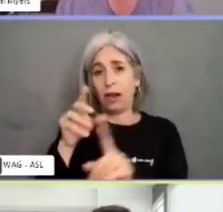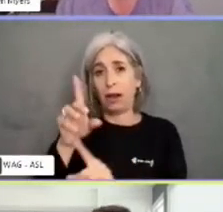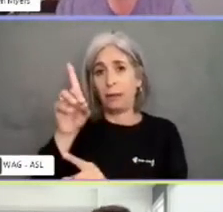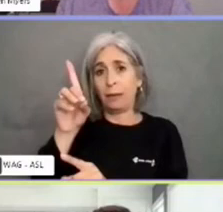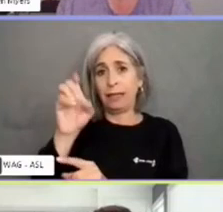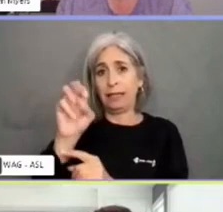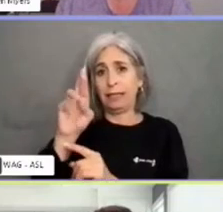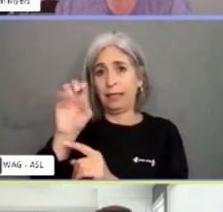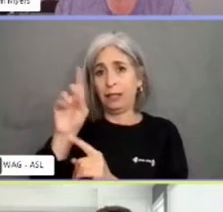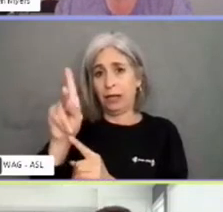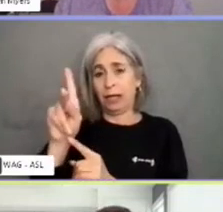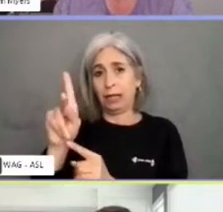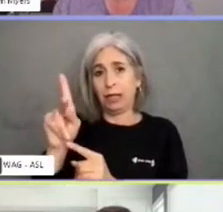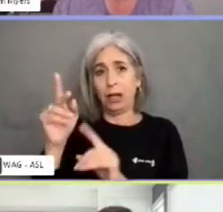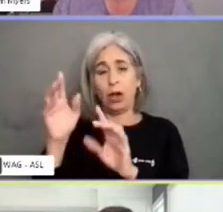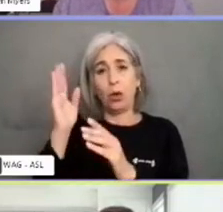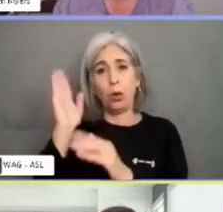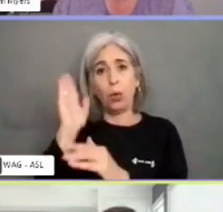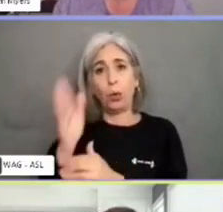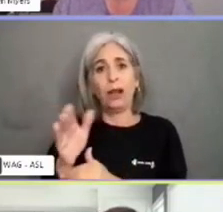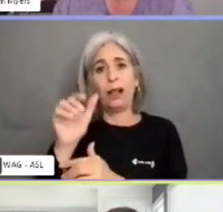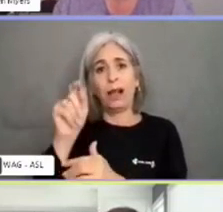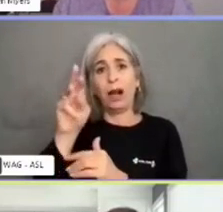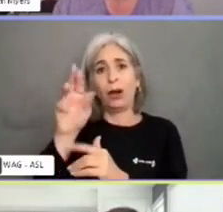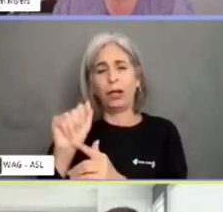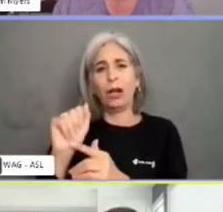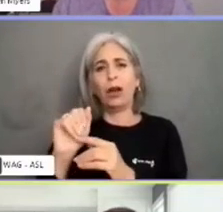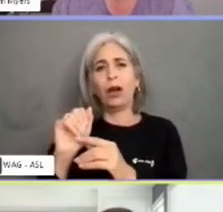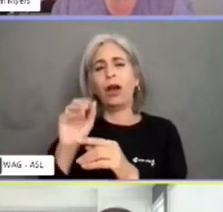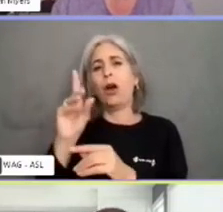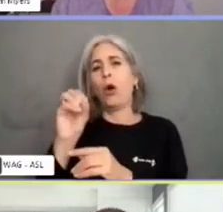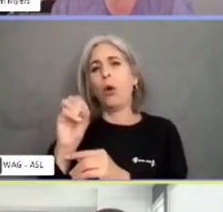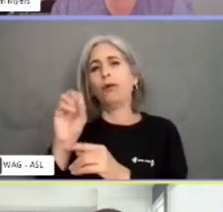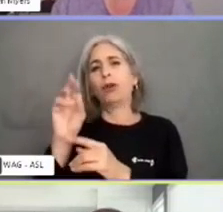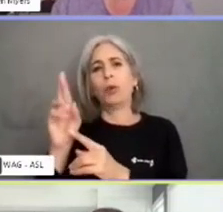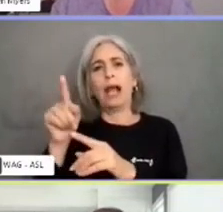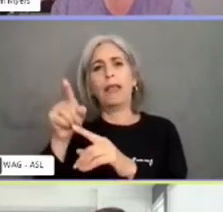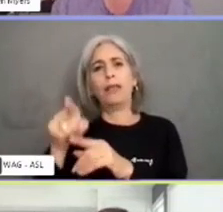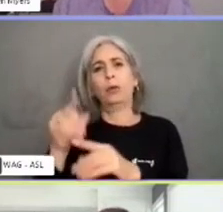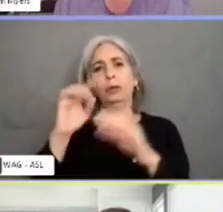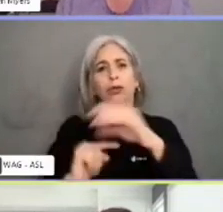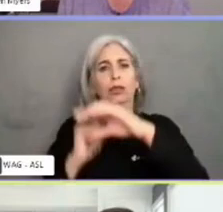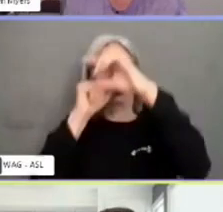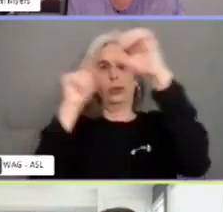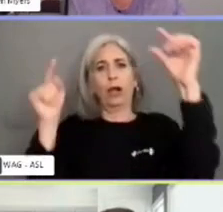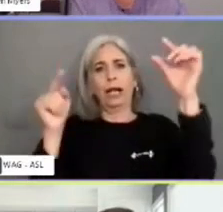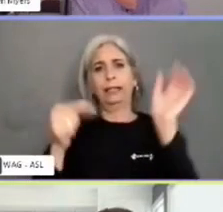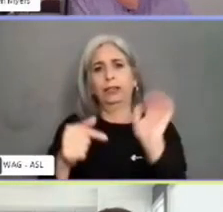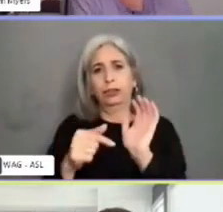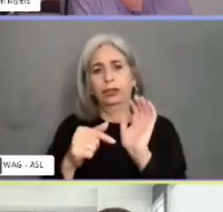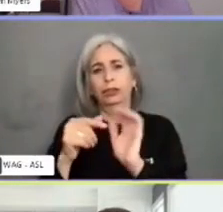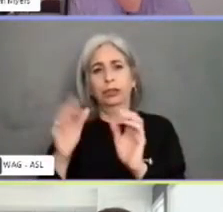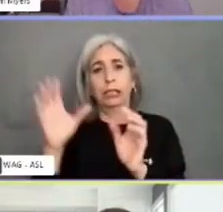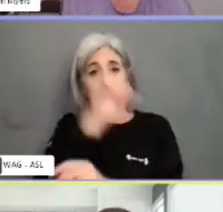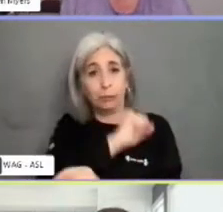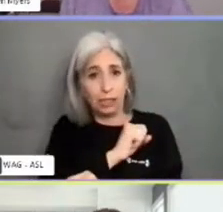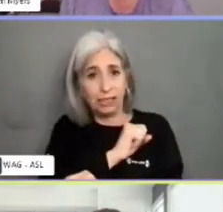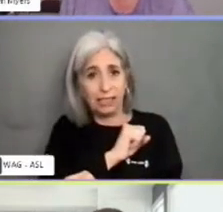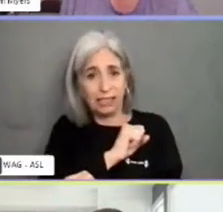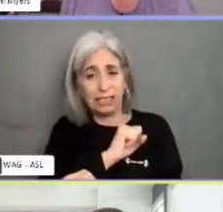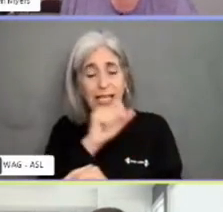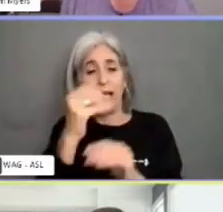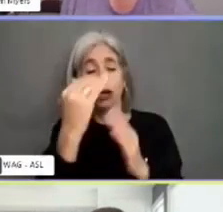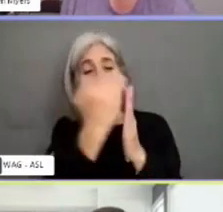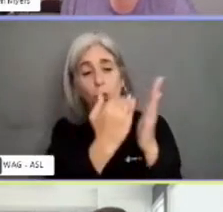ARIA override those browser decisions and assumptions? For example, in your list demonstration, if you were to add role